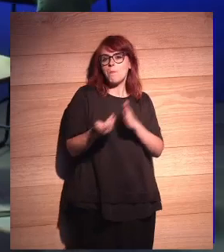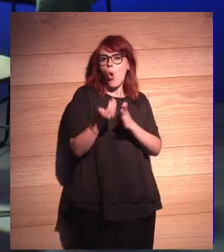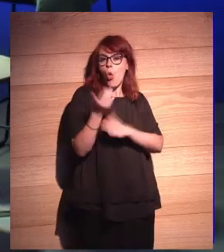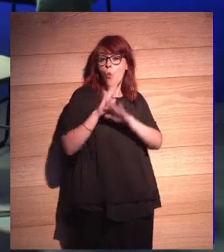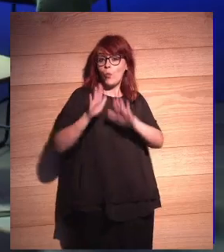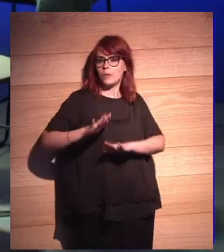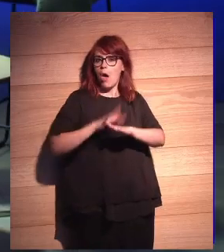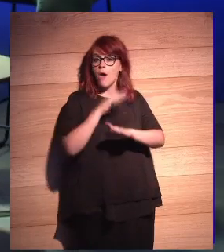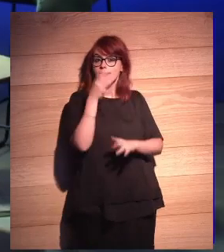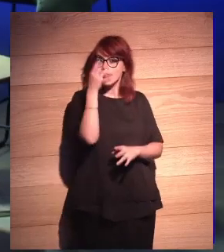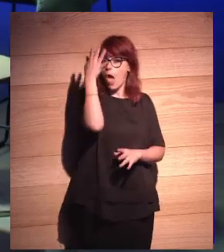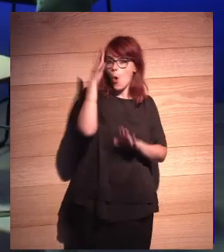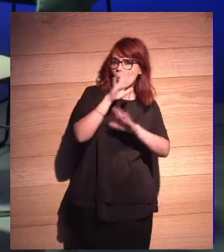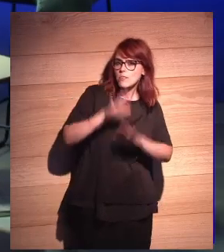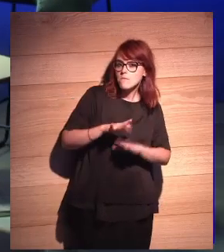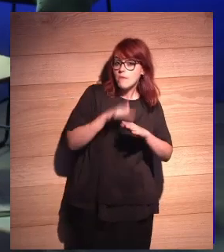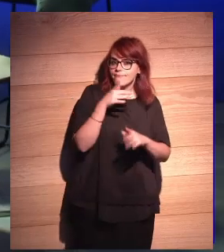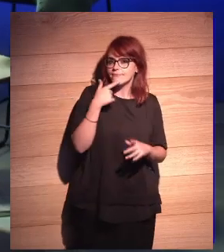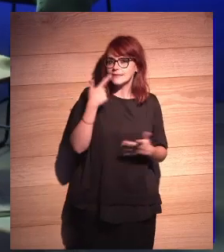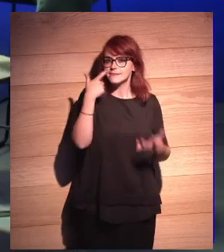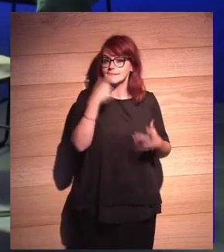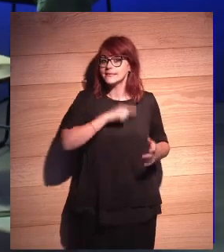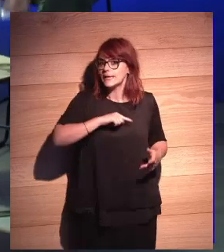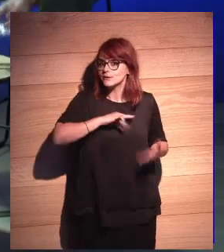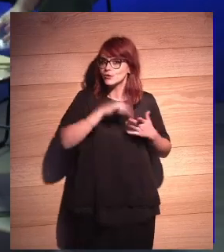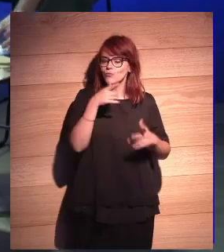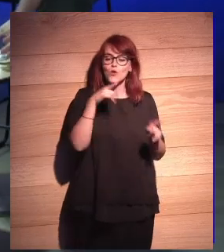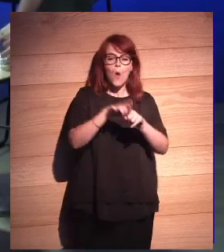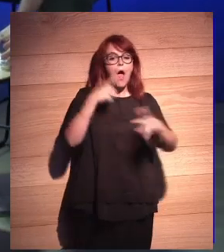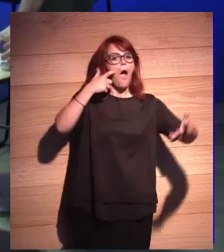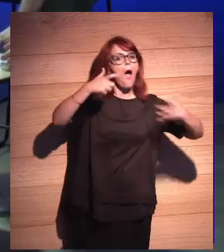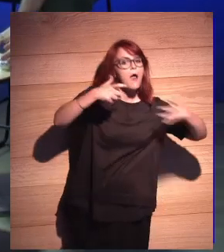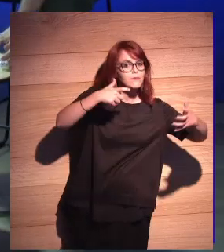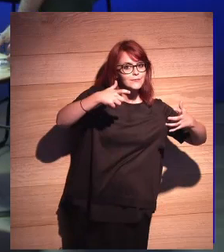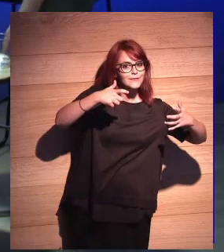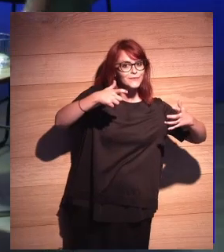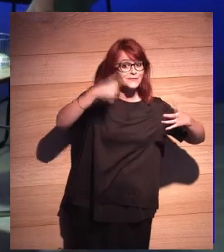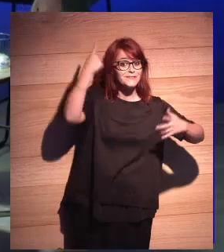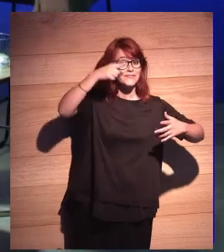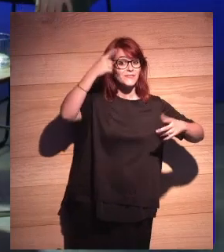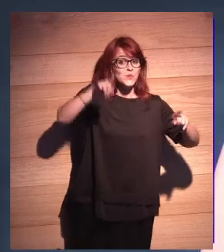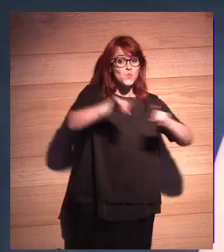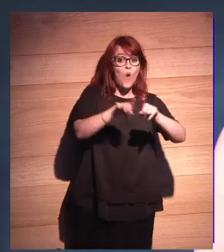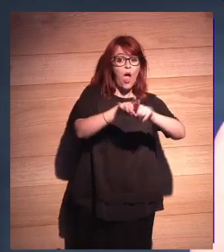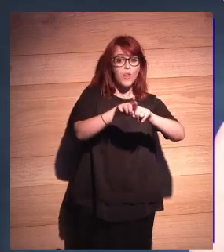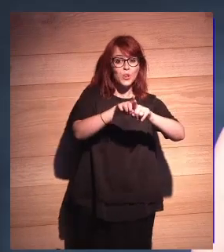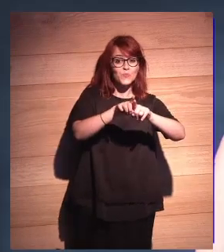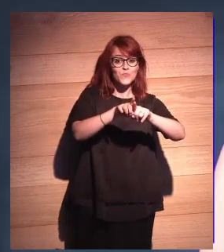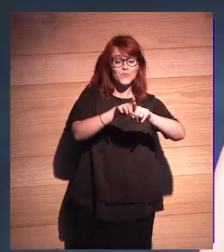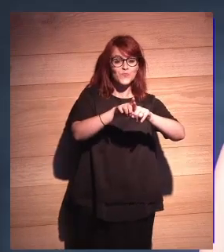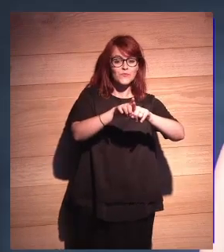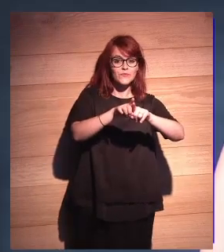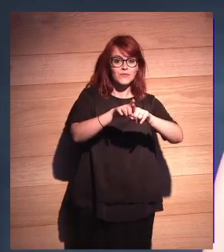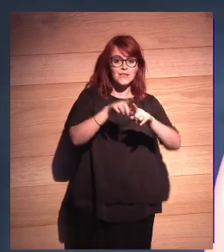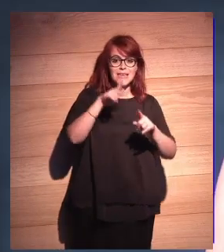art is the R&D of society. They test the new ideas. So